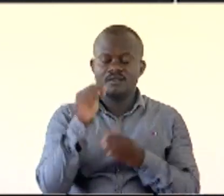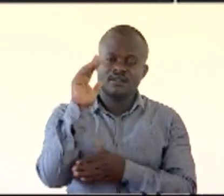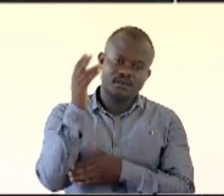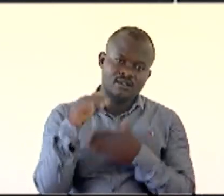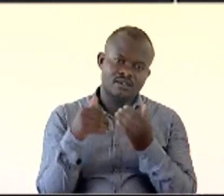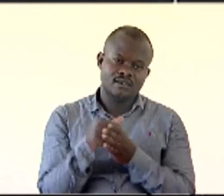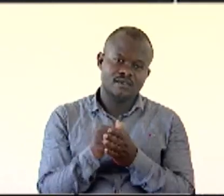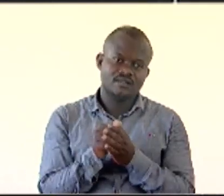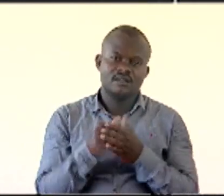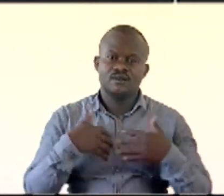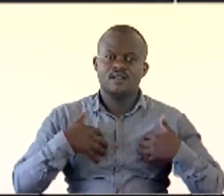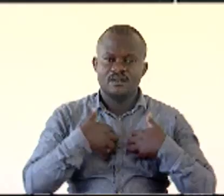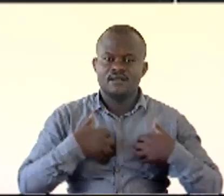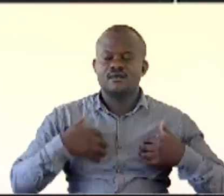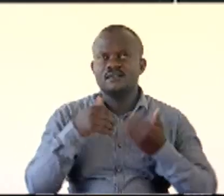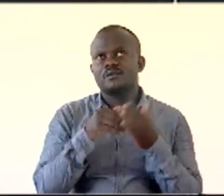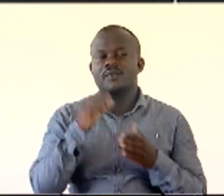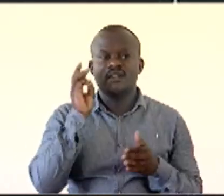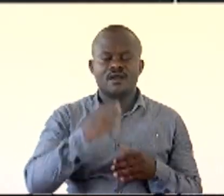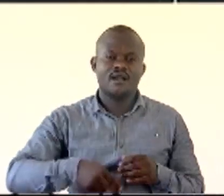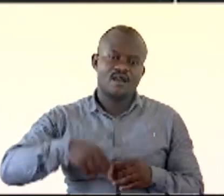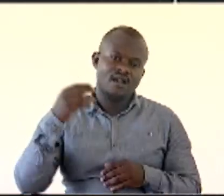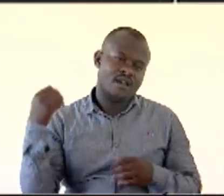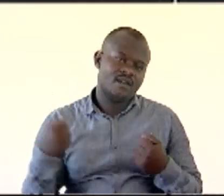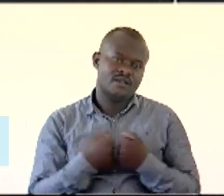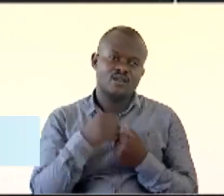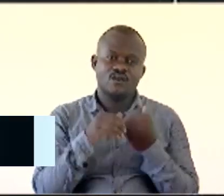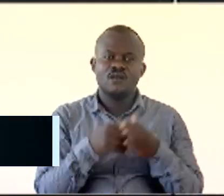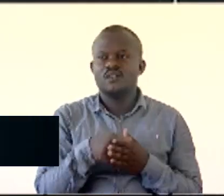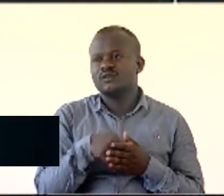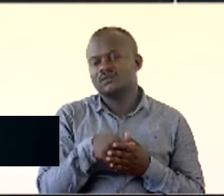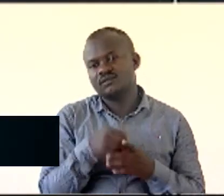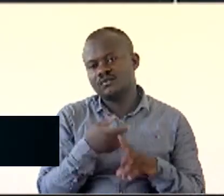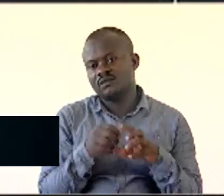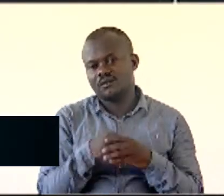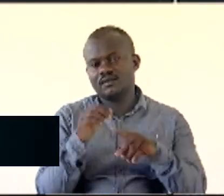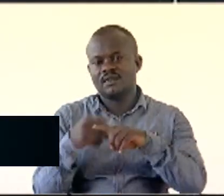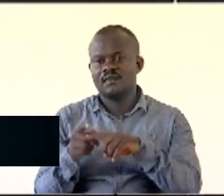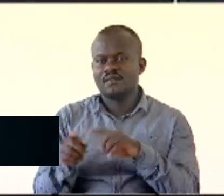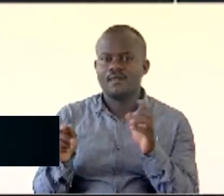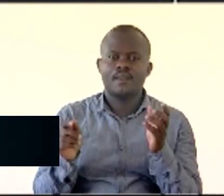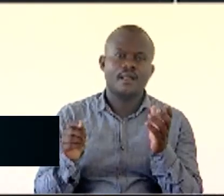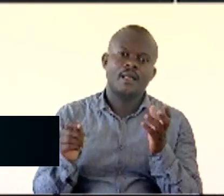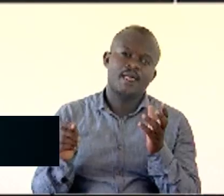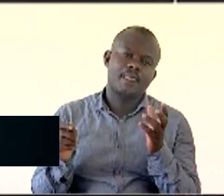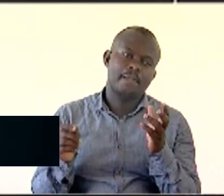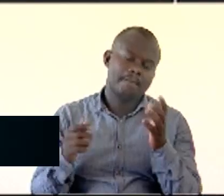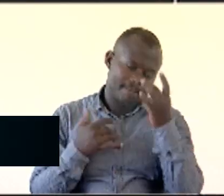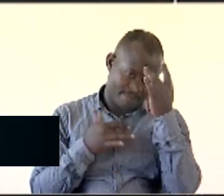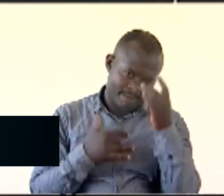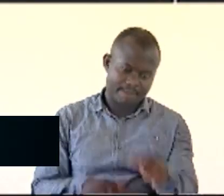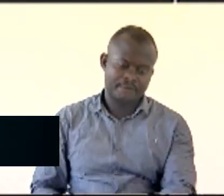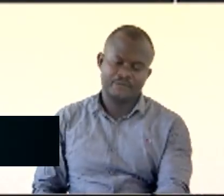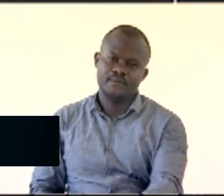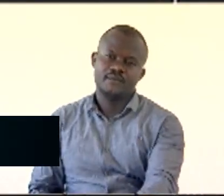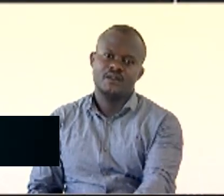animals will be at a high risk of suffering from different diseases.